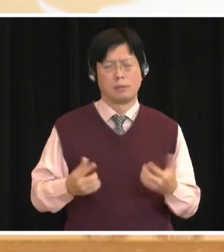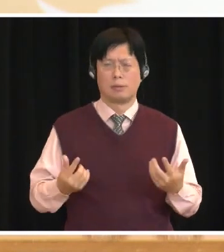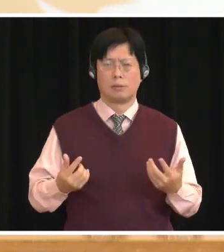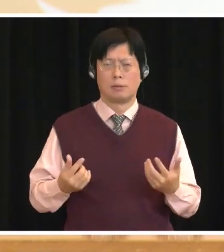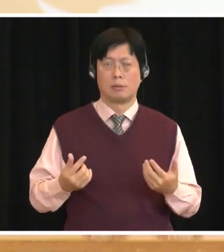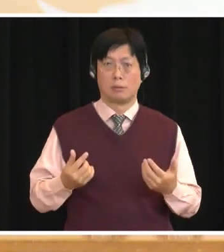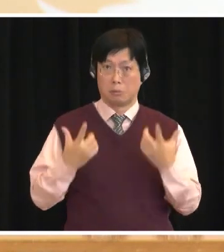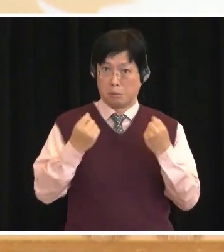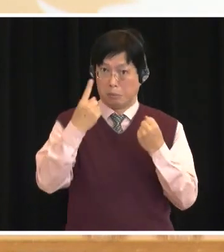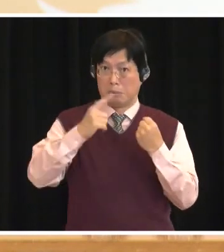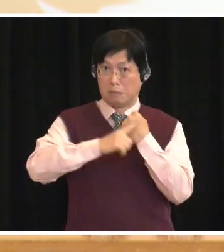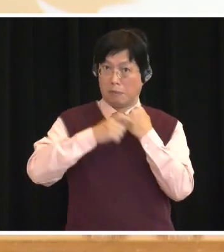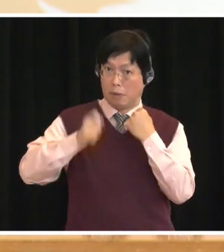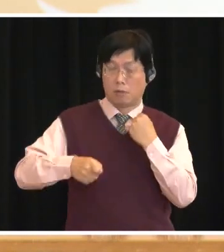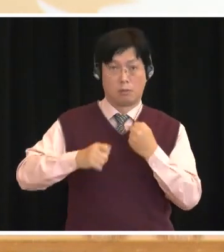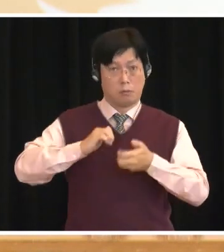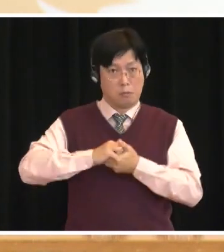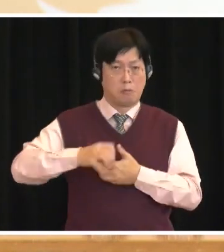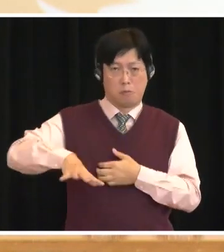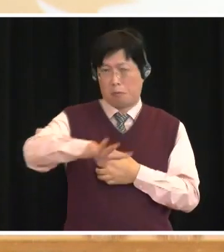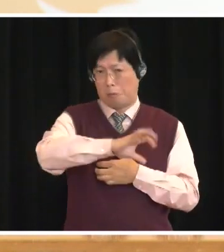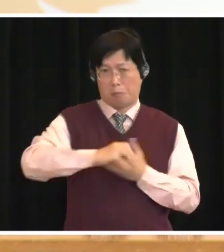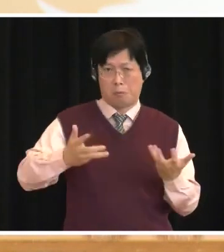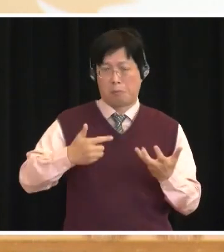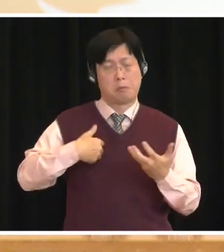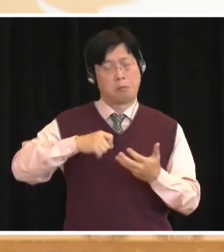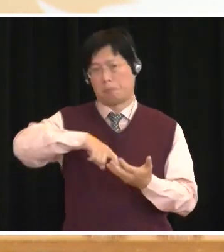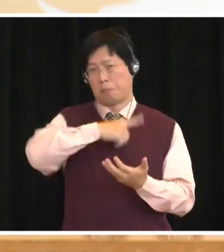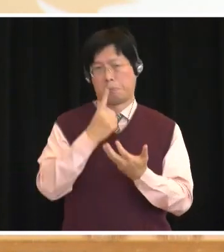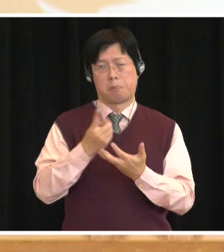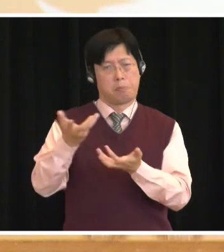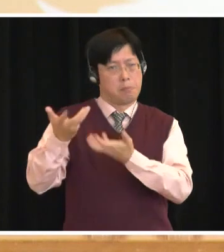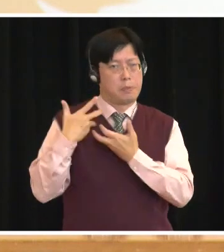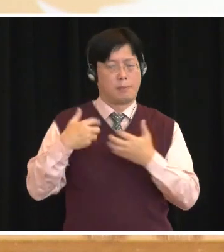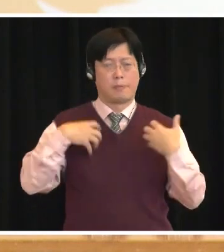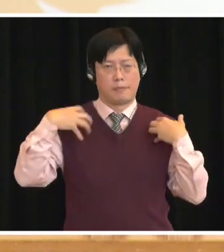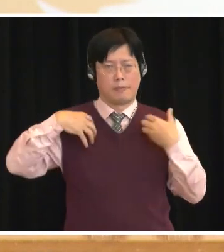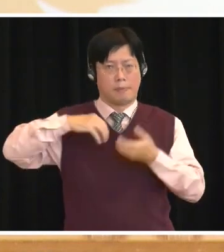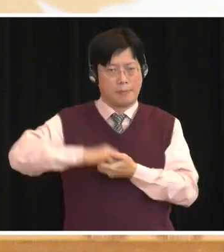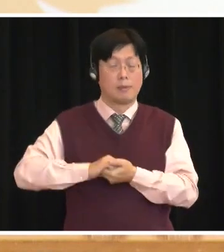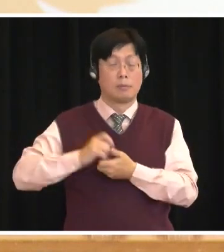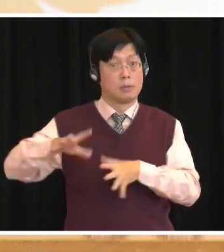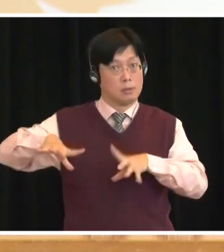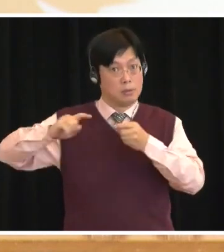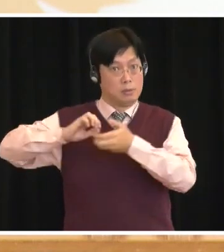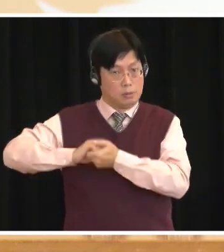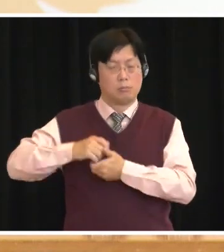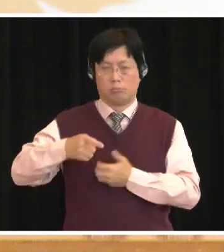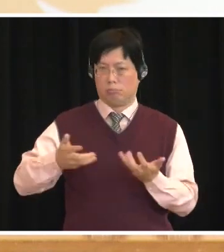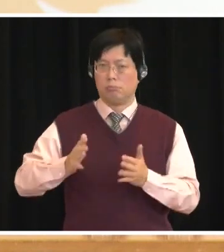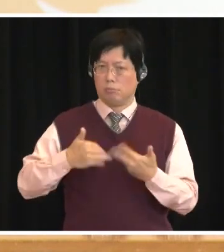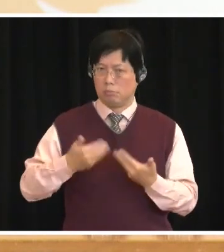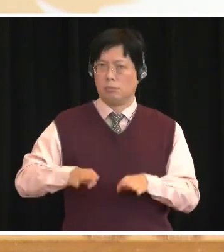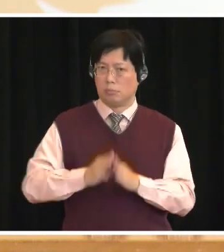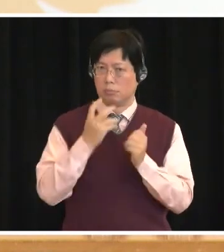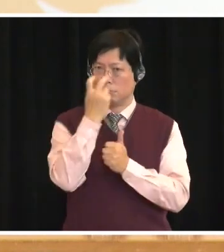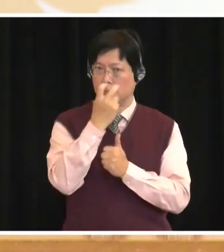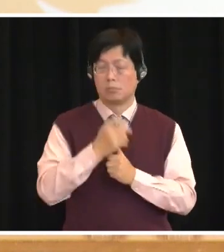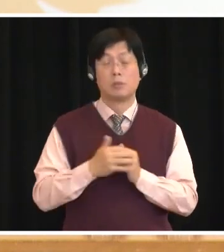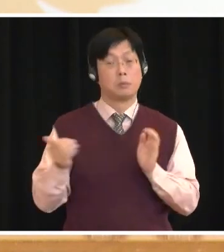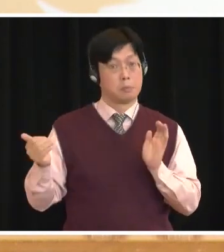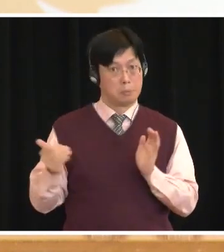decision. And he first decided that the case is going to court. So that's another point that I